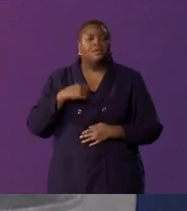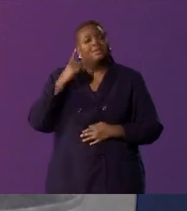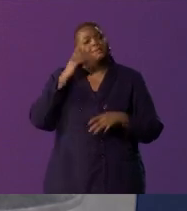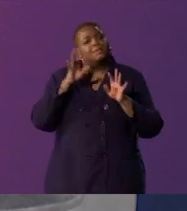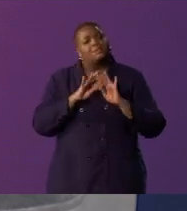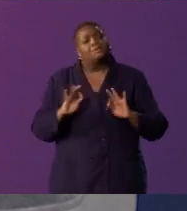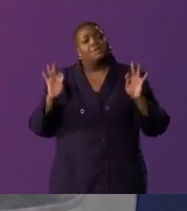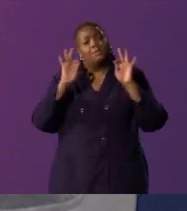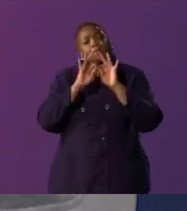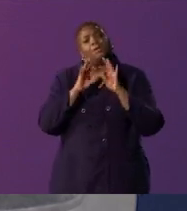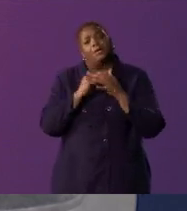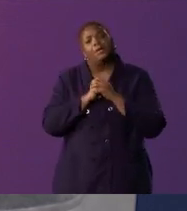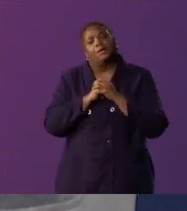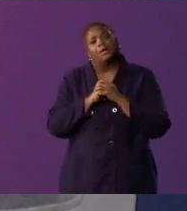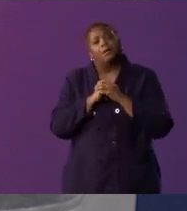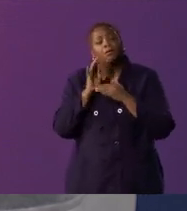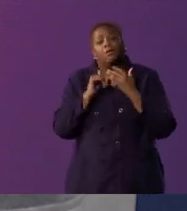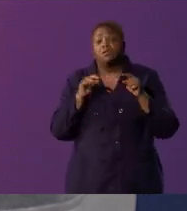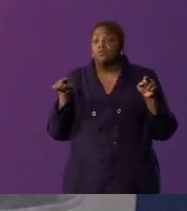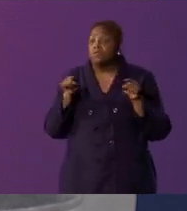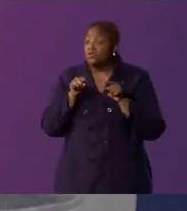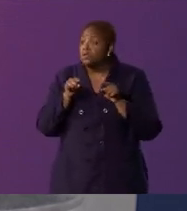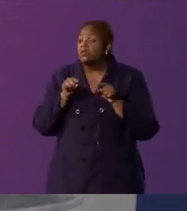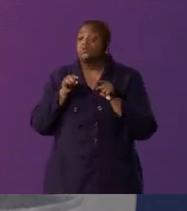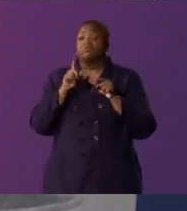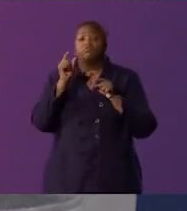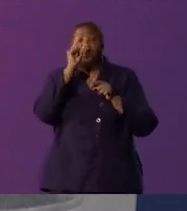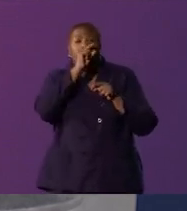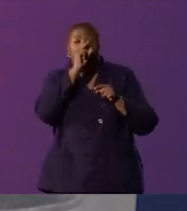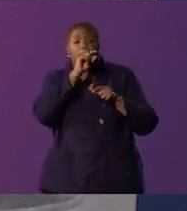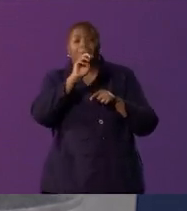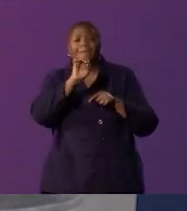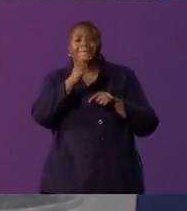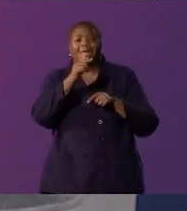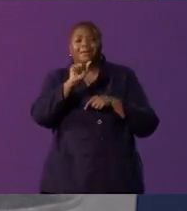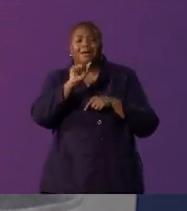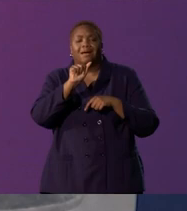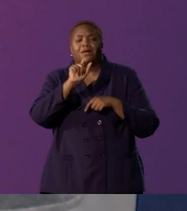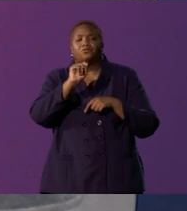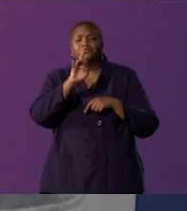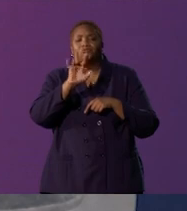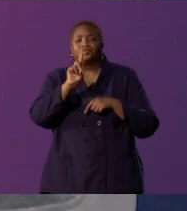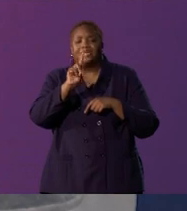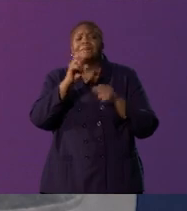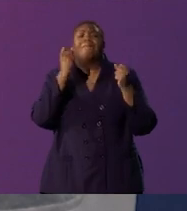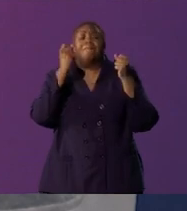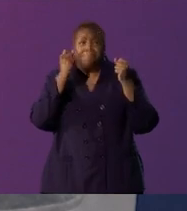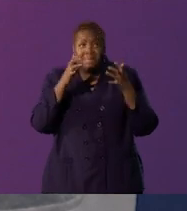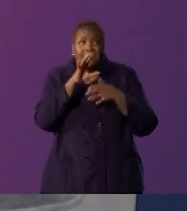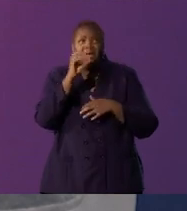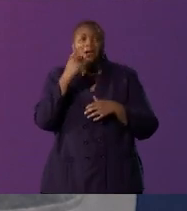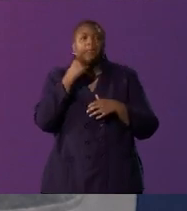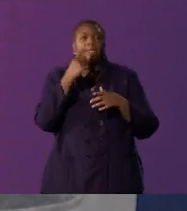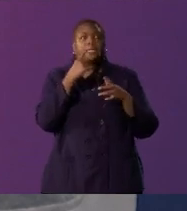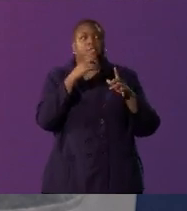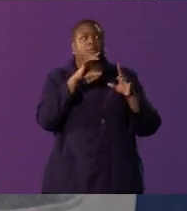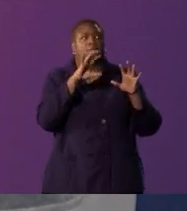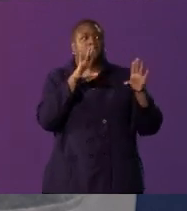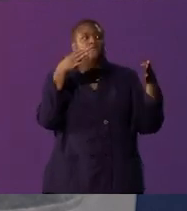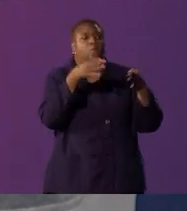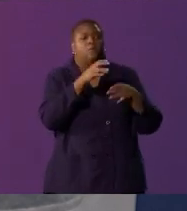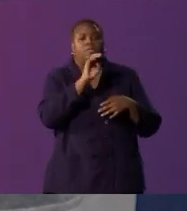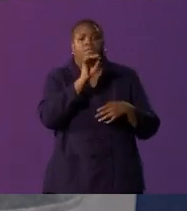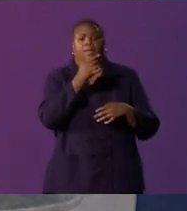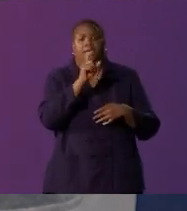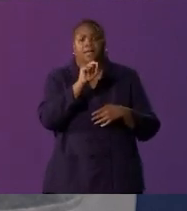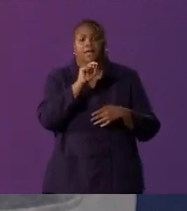that all of you, if you go Google megatrends, you'll see so many companies putting out megatrends. Just read them. I